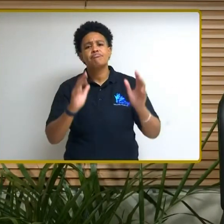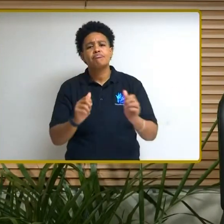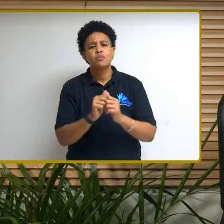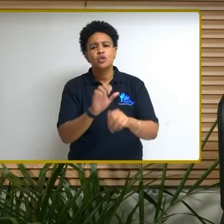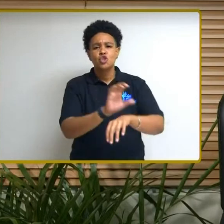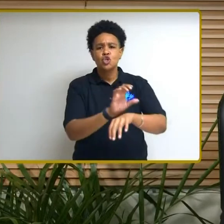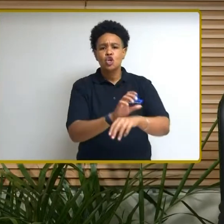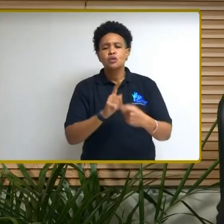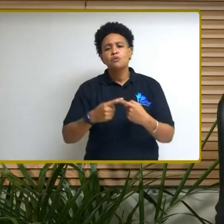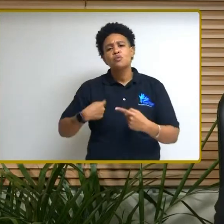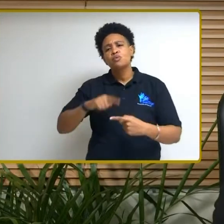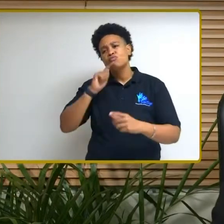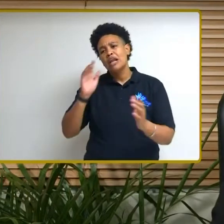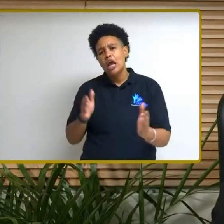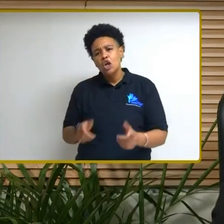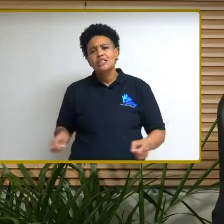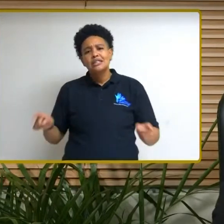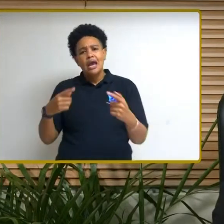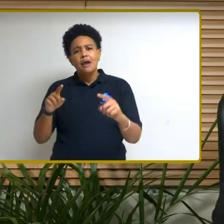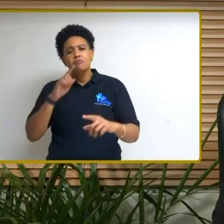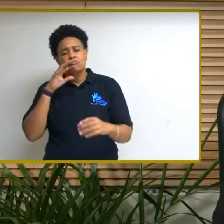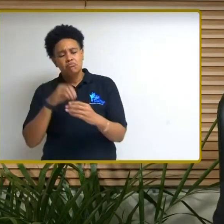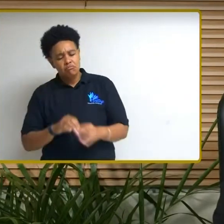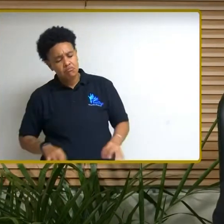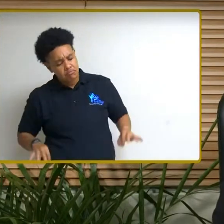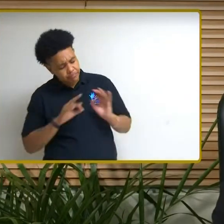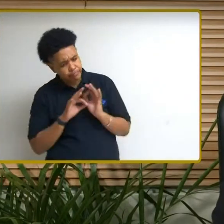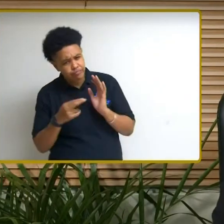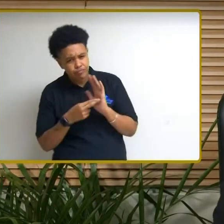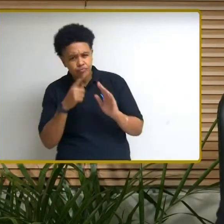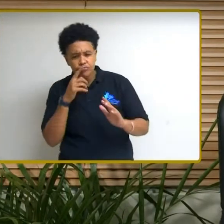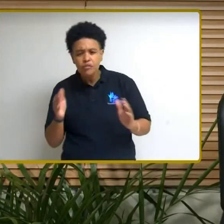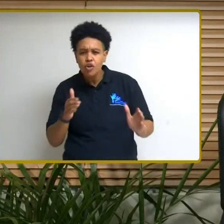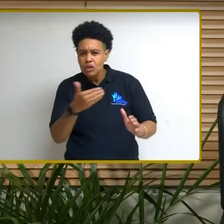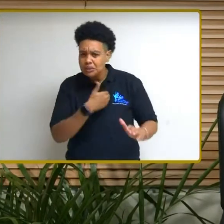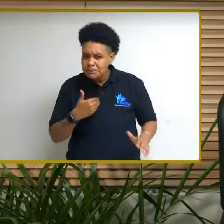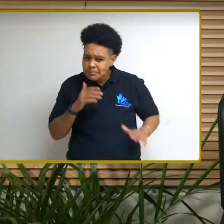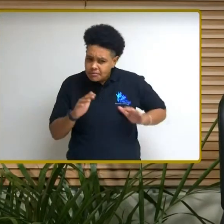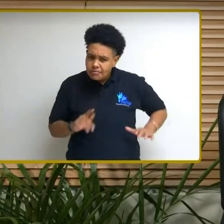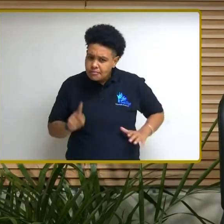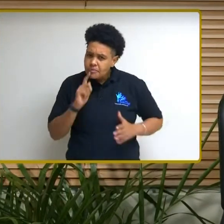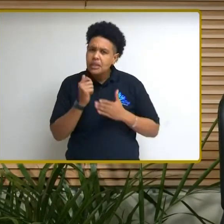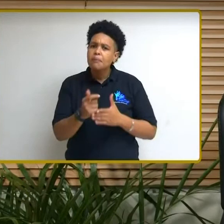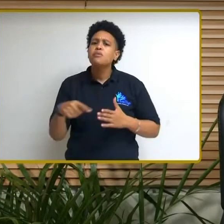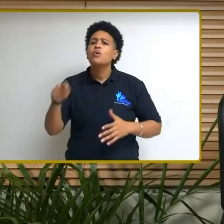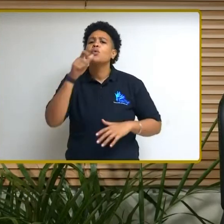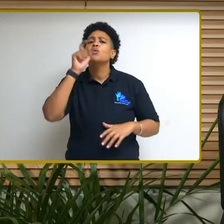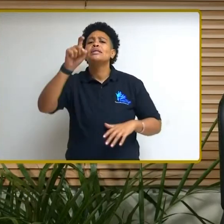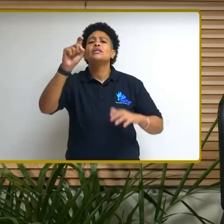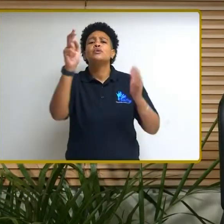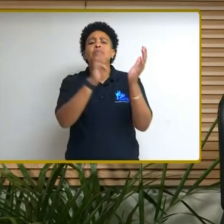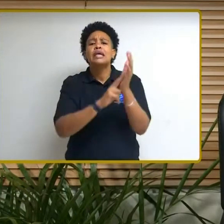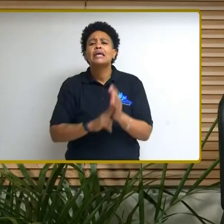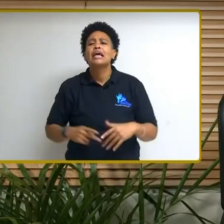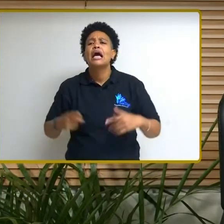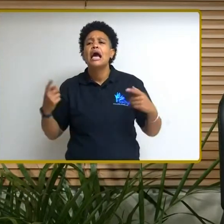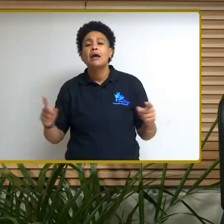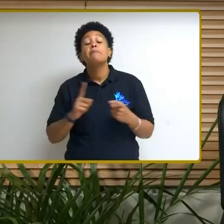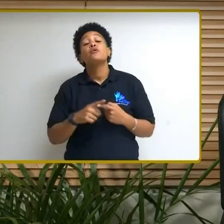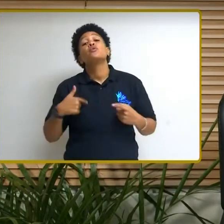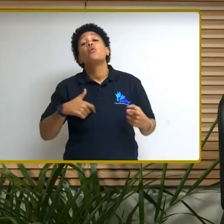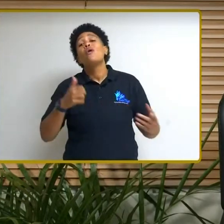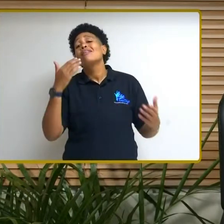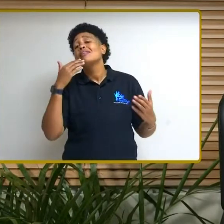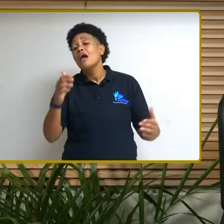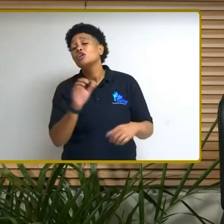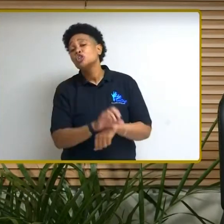and we have encouraged them to play a key role in encouraging their members, to helping those who need to be signed up. And we want to thank